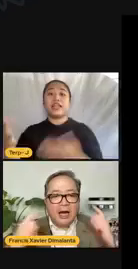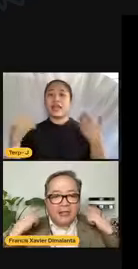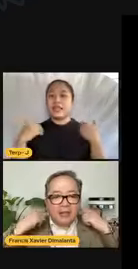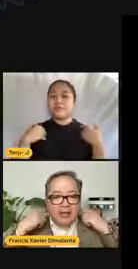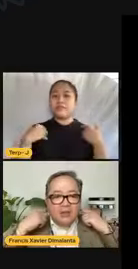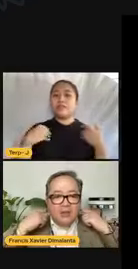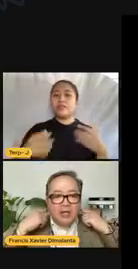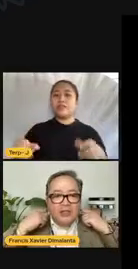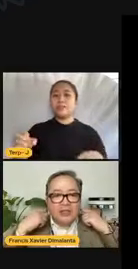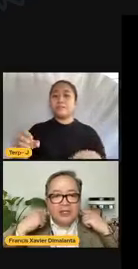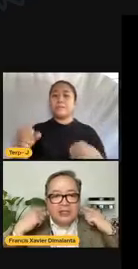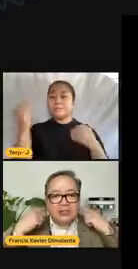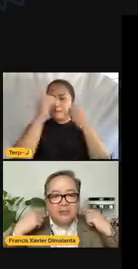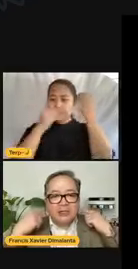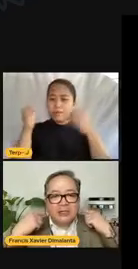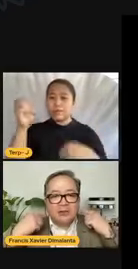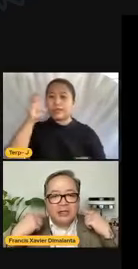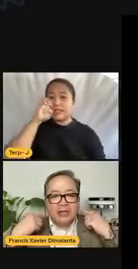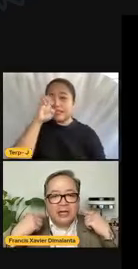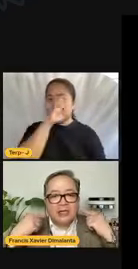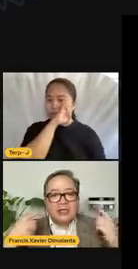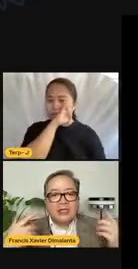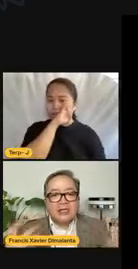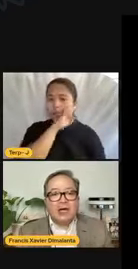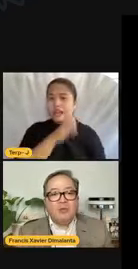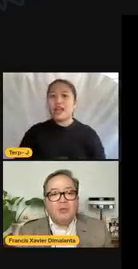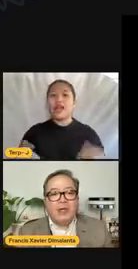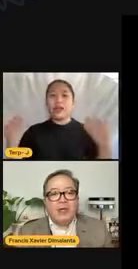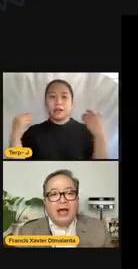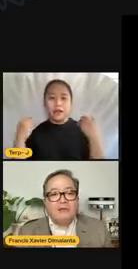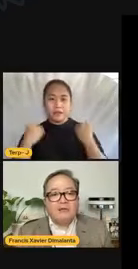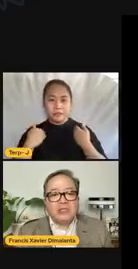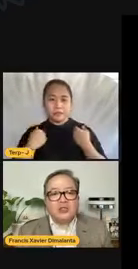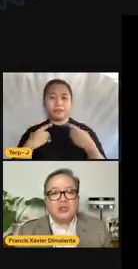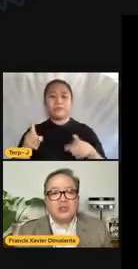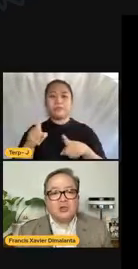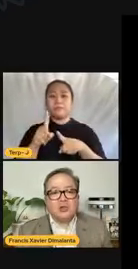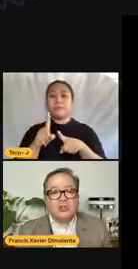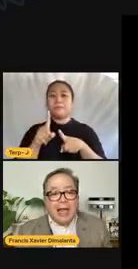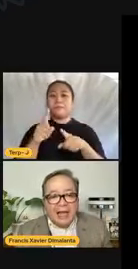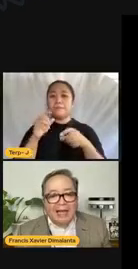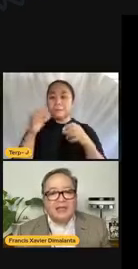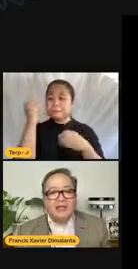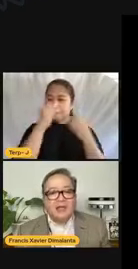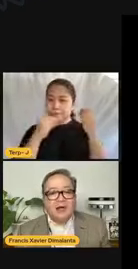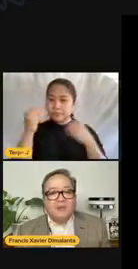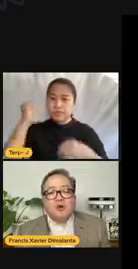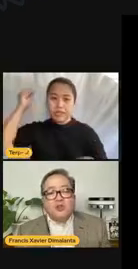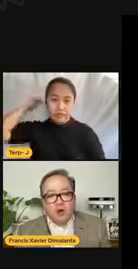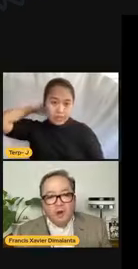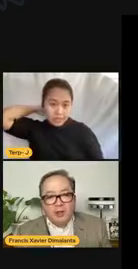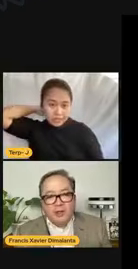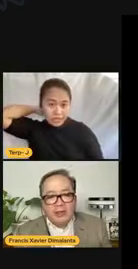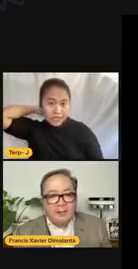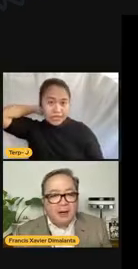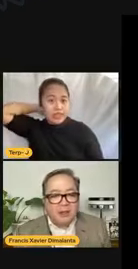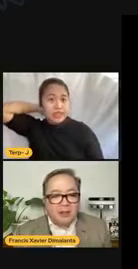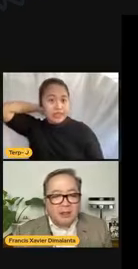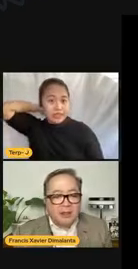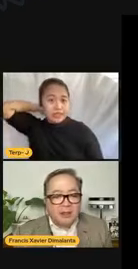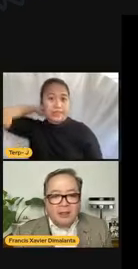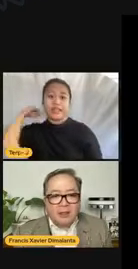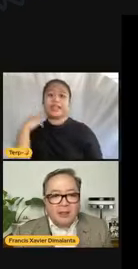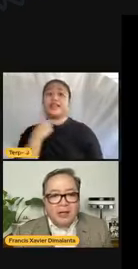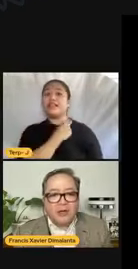your atlanto-atrial instability with the neck. Some will have seizure disorders, and most common, in